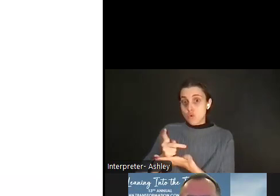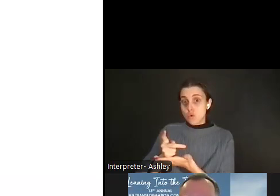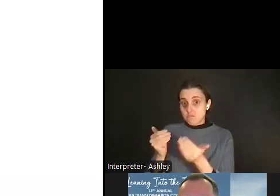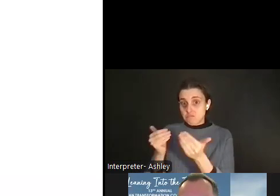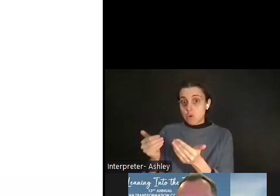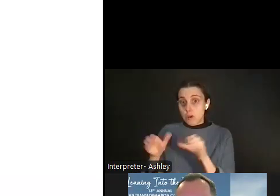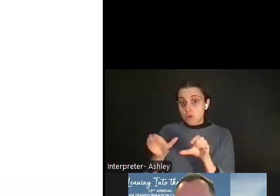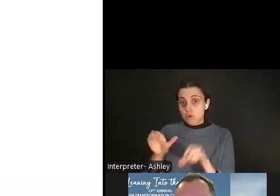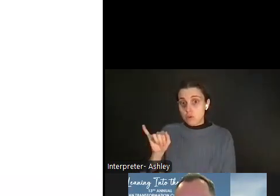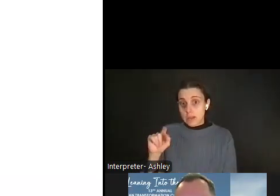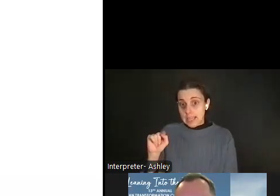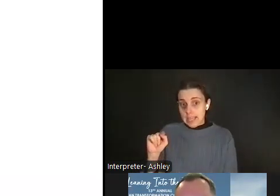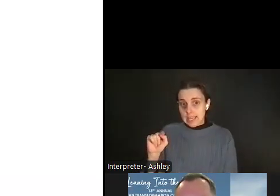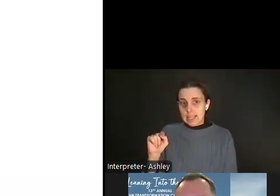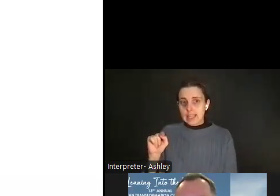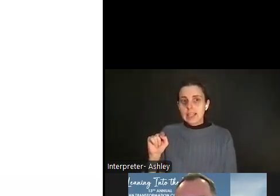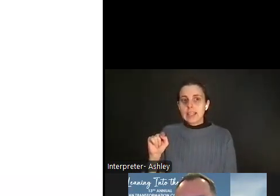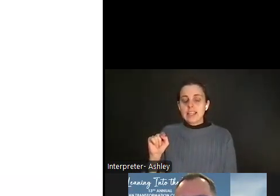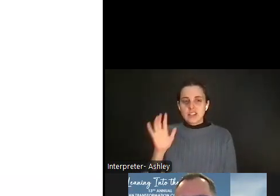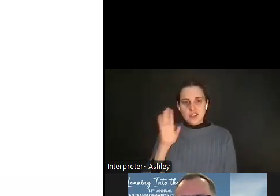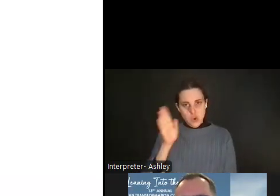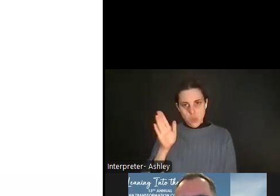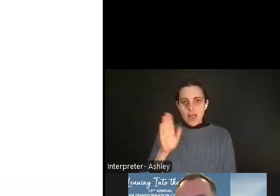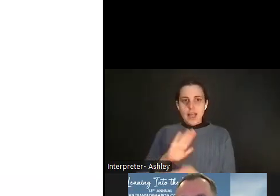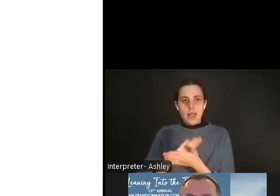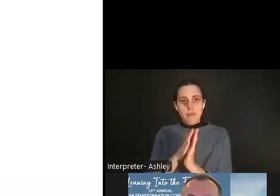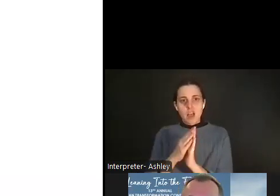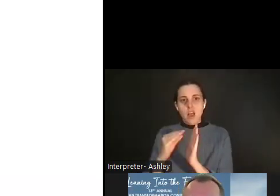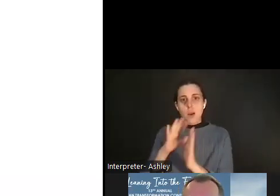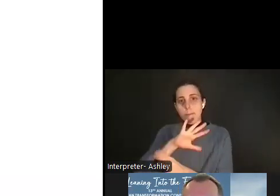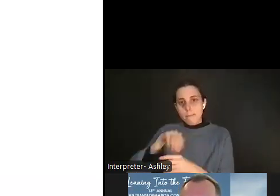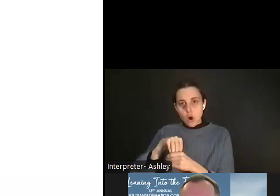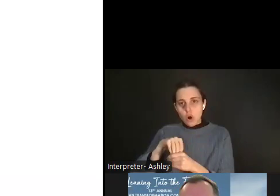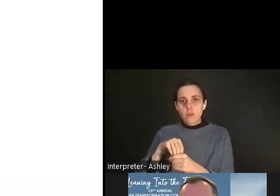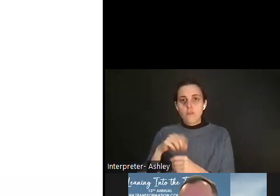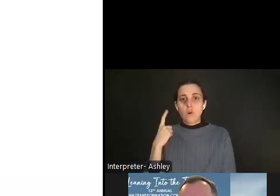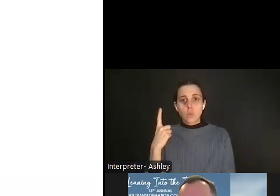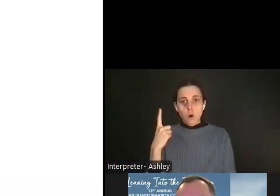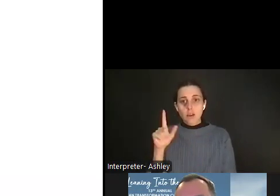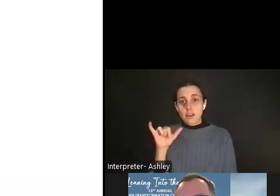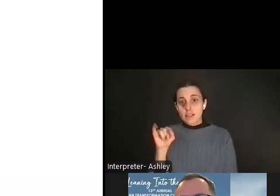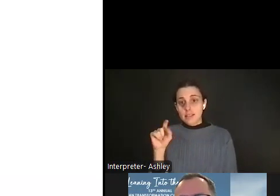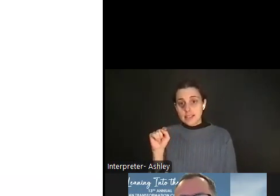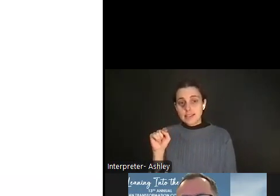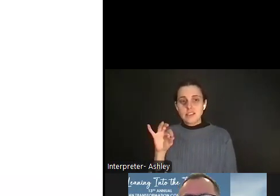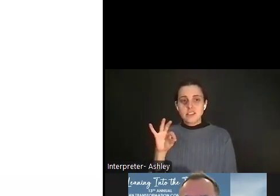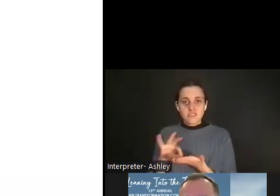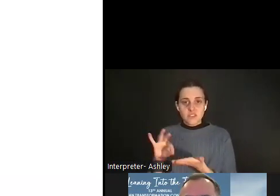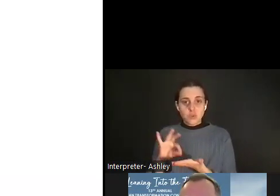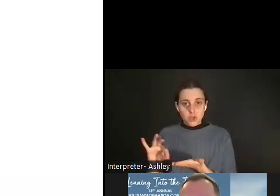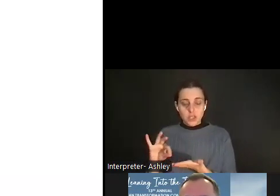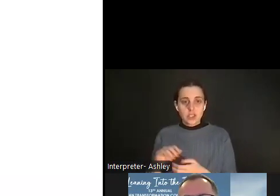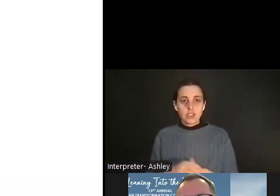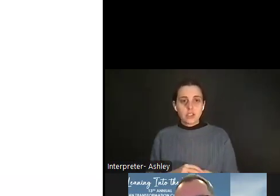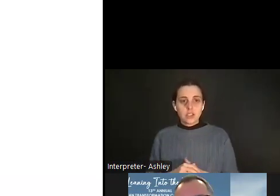then it goes into that one list inventory. What we also have, and it's a policy, is to compute, not